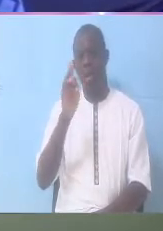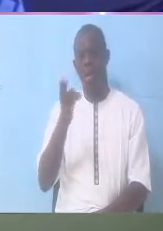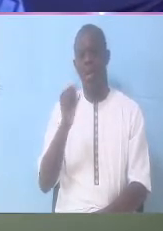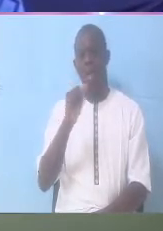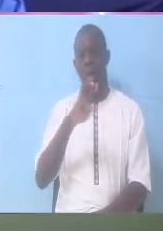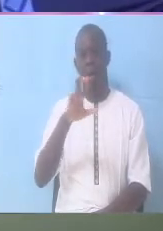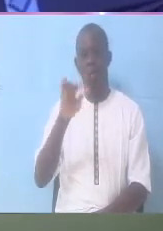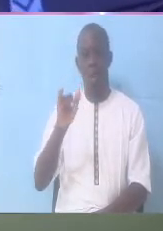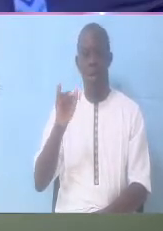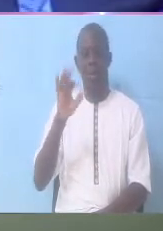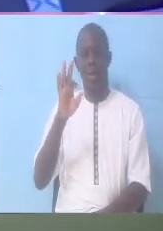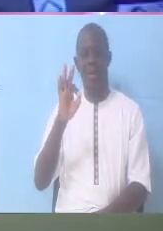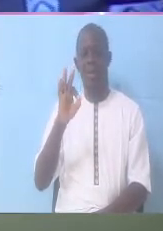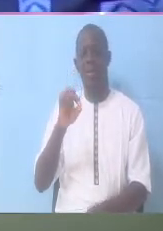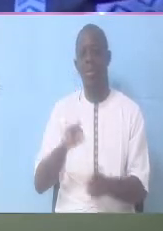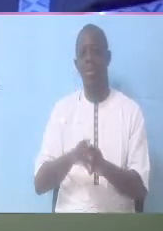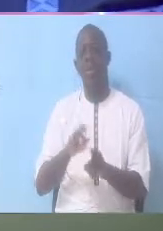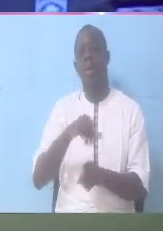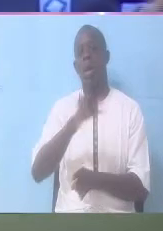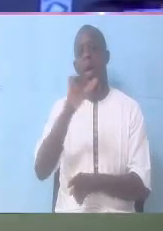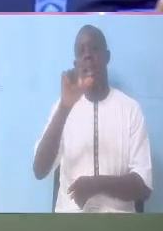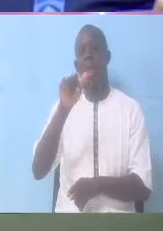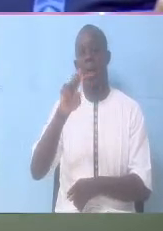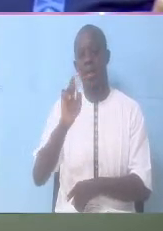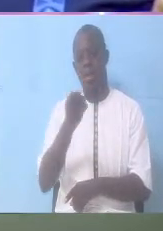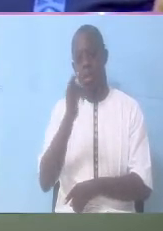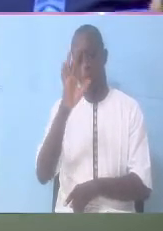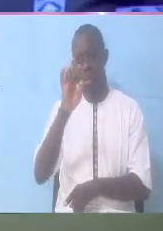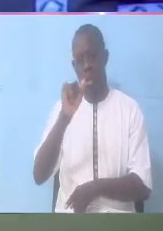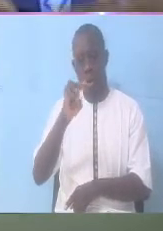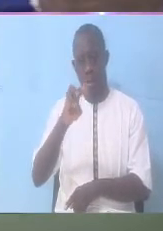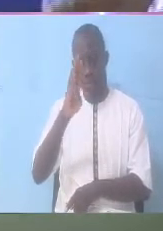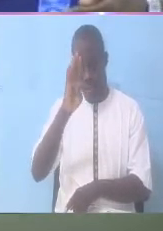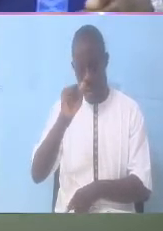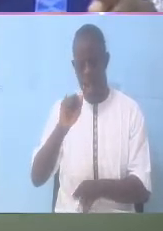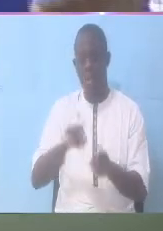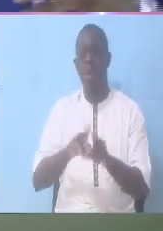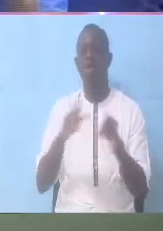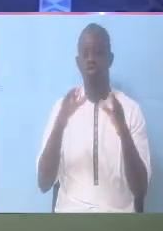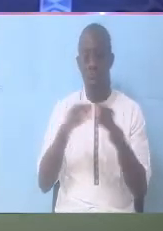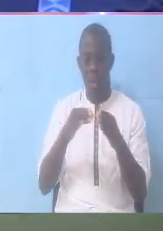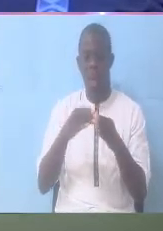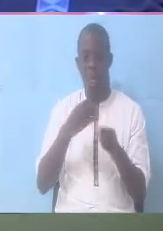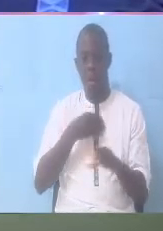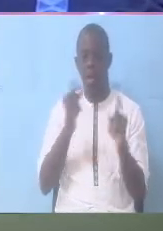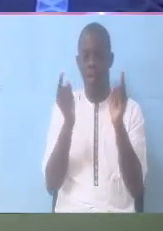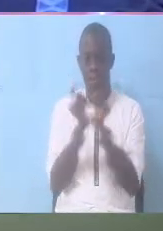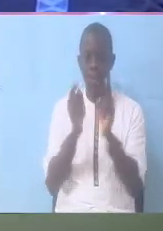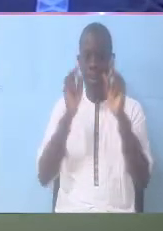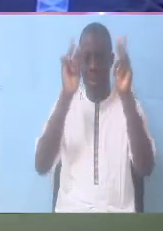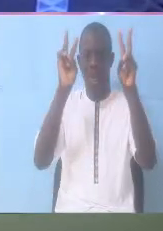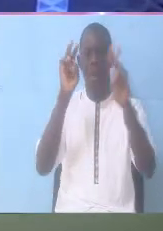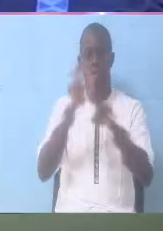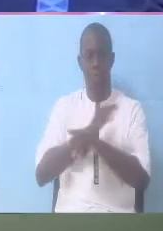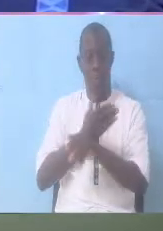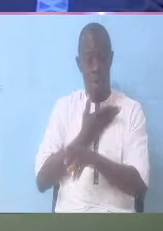Langtombong Tamba came together to meet Yaya